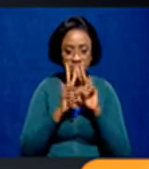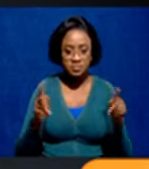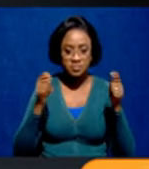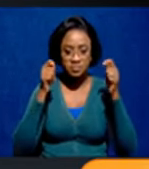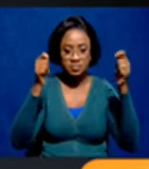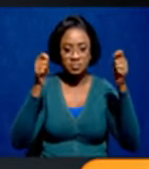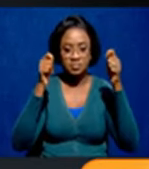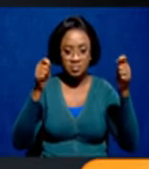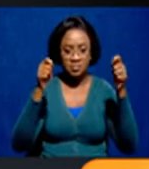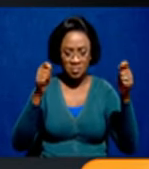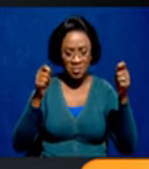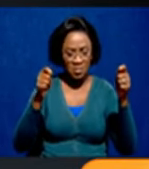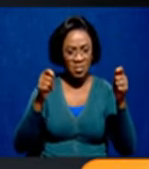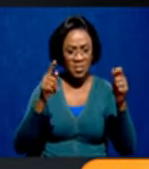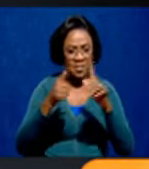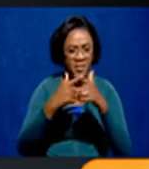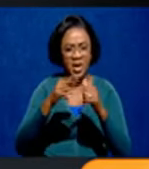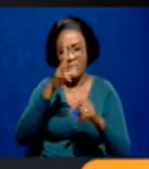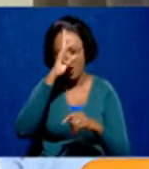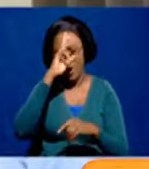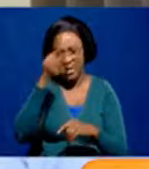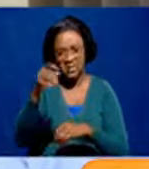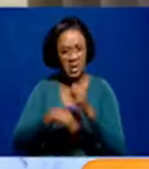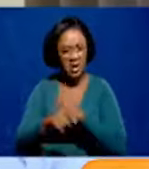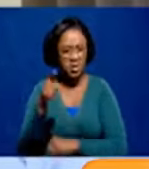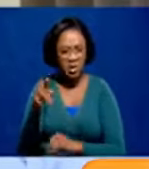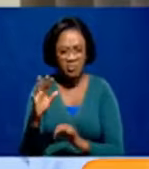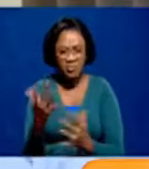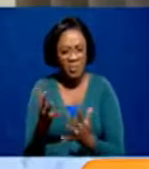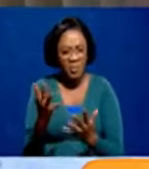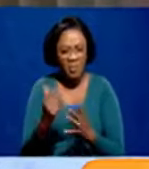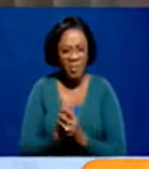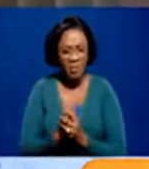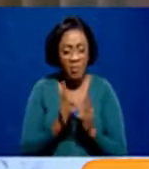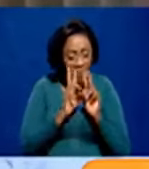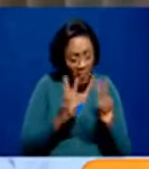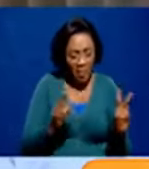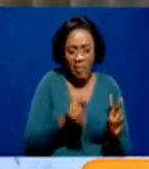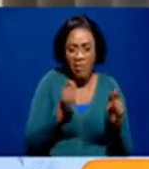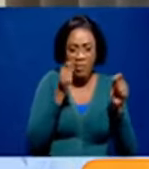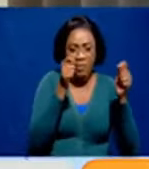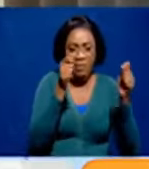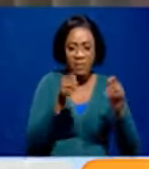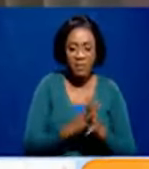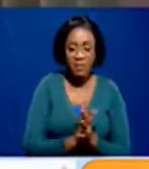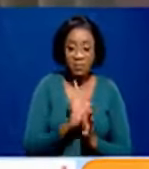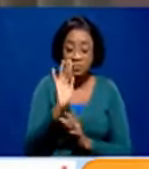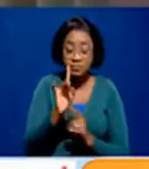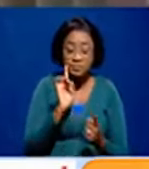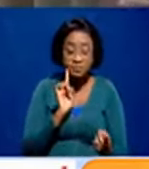met with such a force. Until the IG